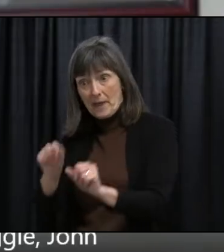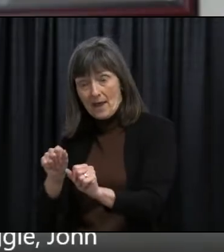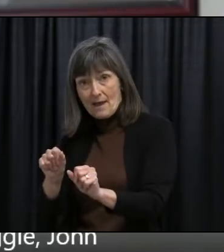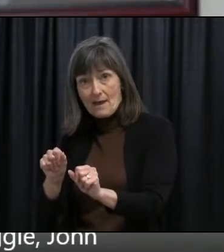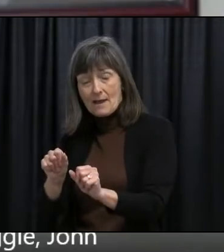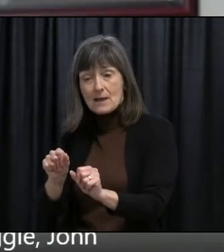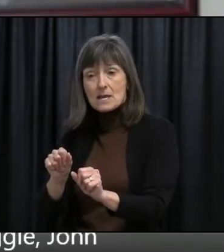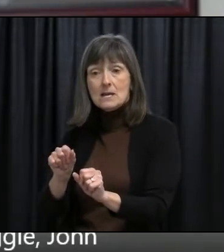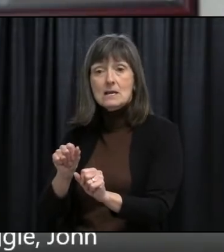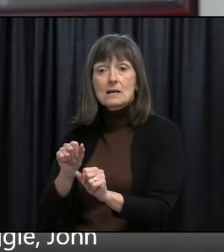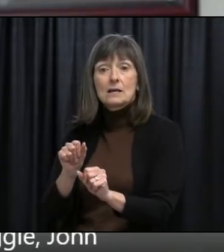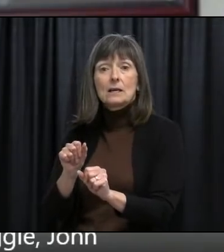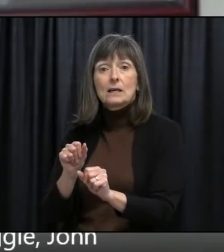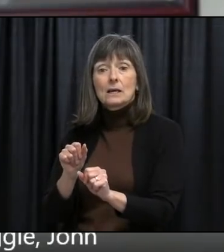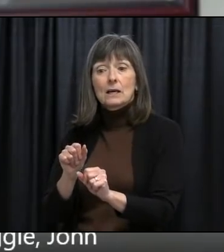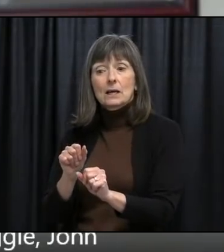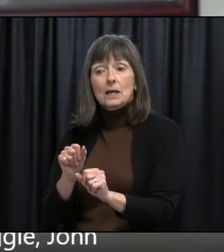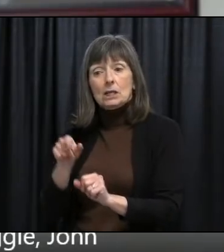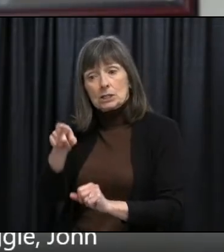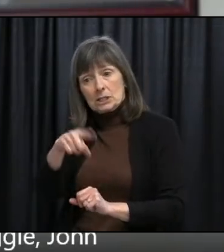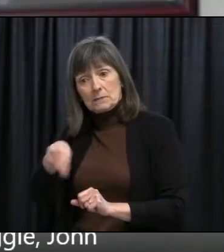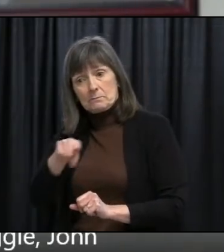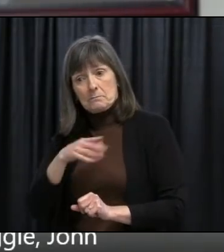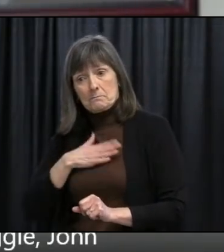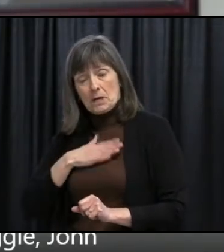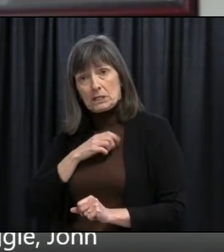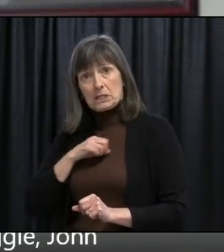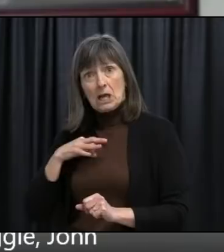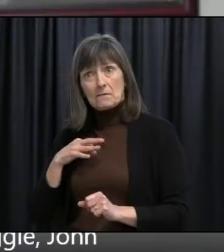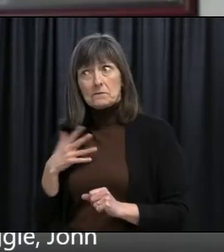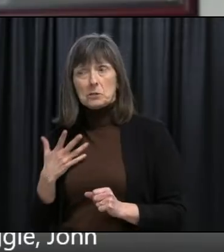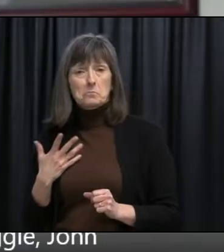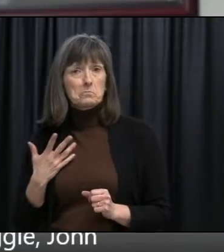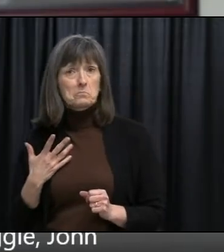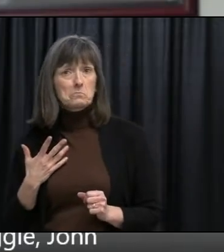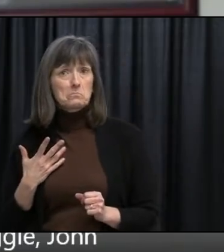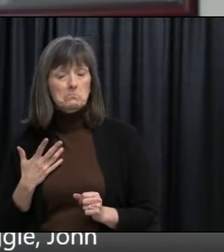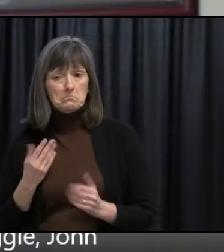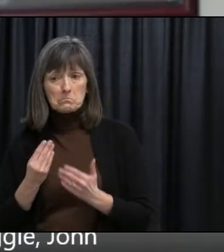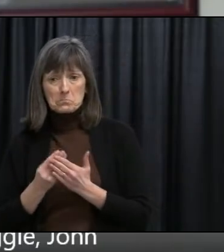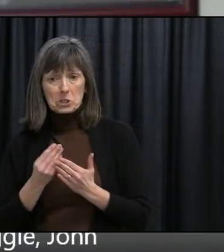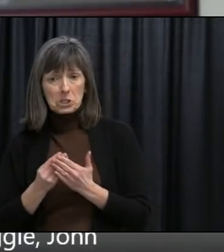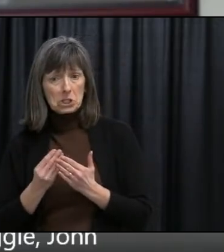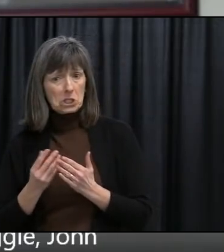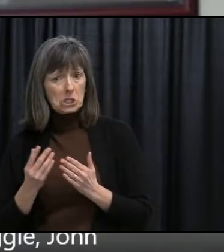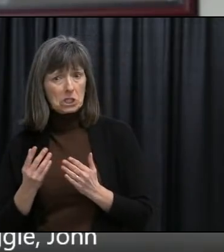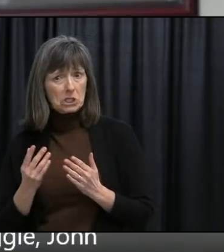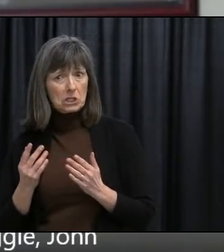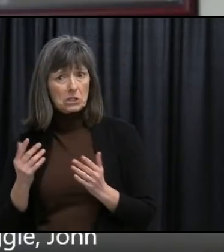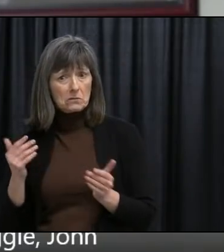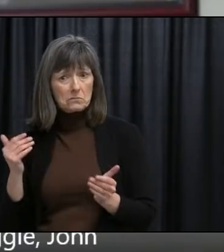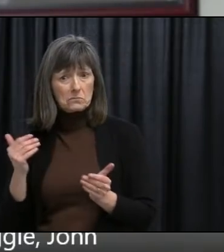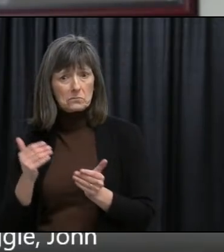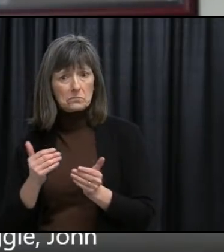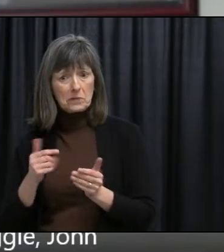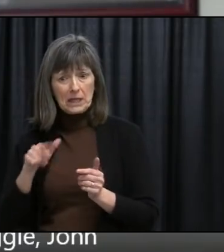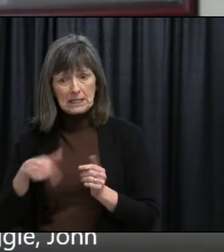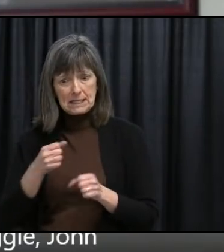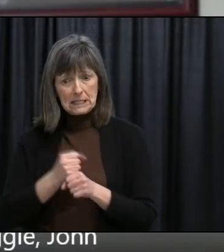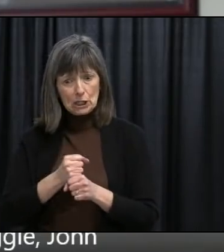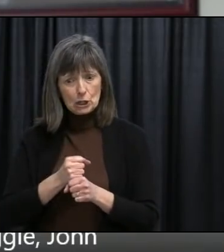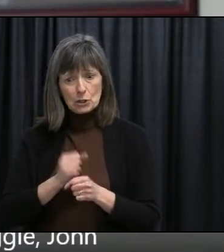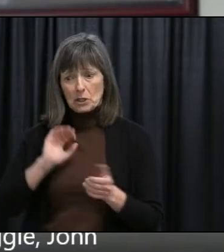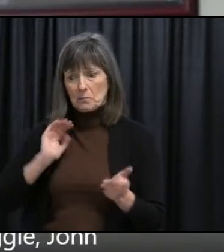the caretaker started that we were any worse off from a financial point of view coming towards the end of the fiscal year this